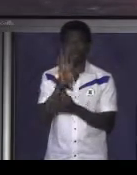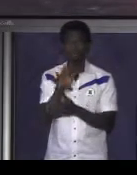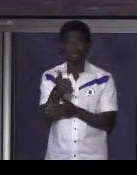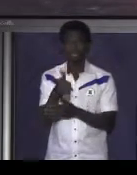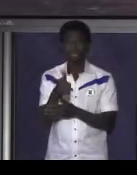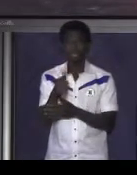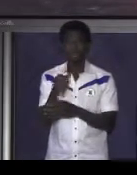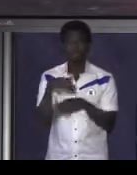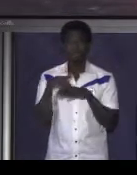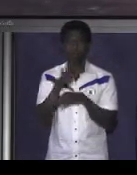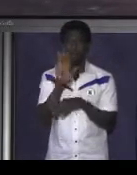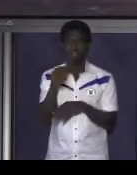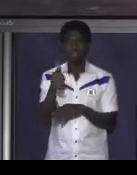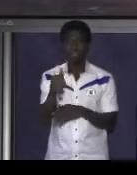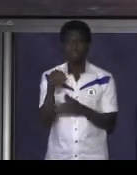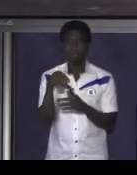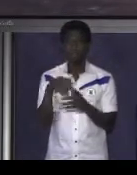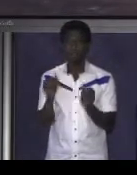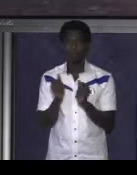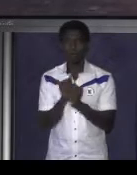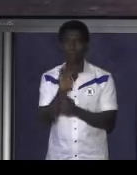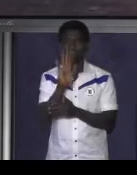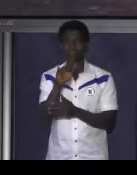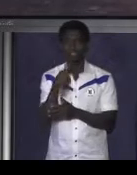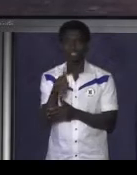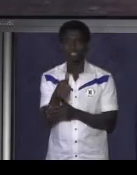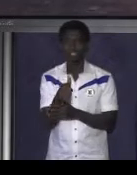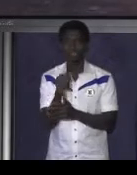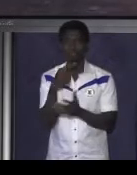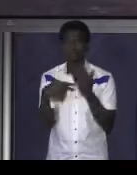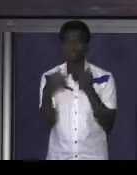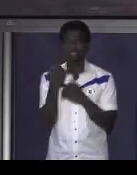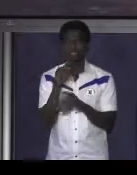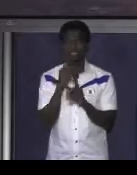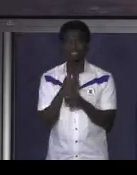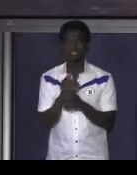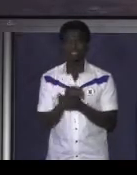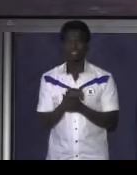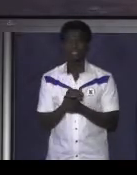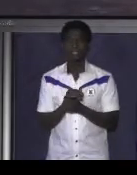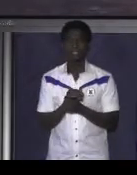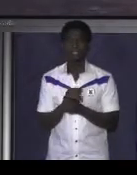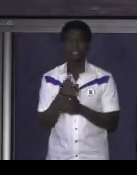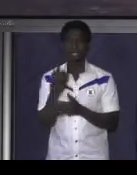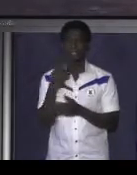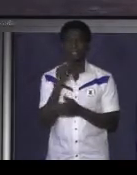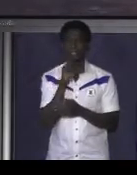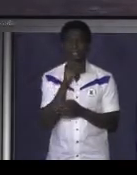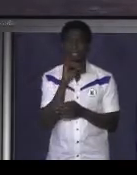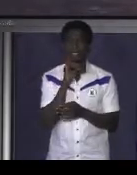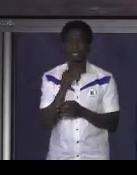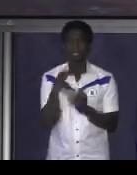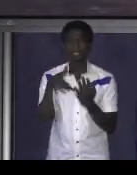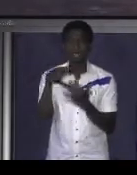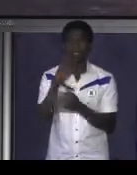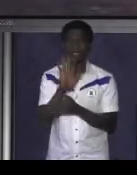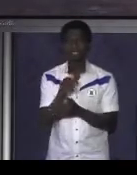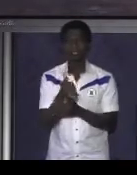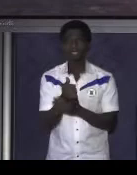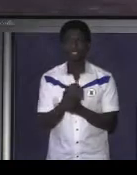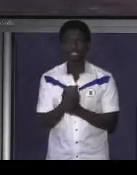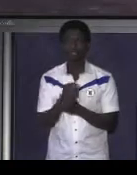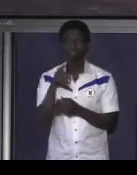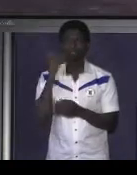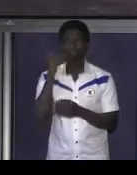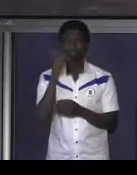yourselves, over yourselves, or with yourselves? What is the answer? Of course, the answer is among yourselves.